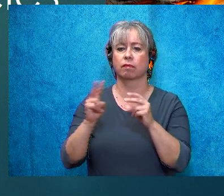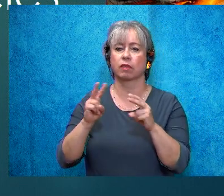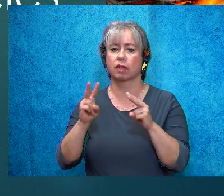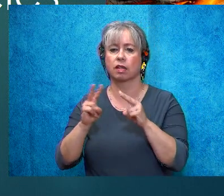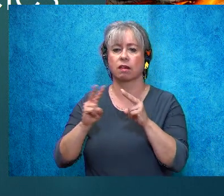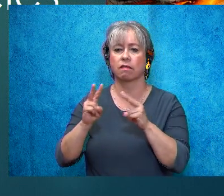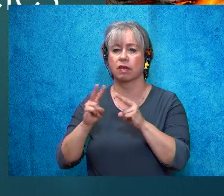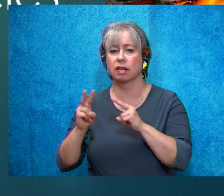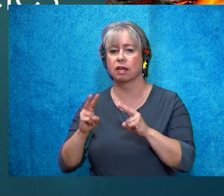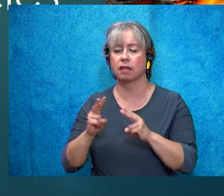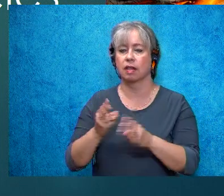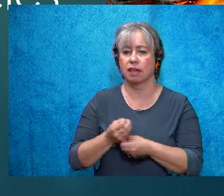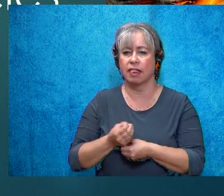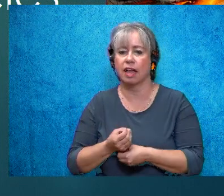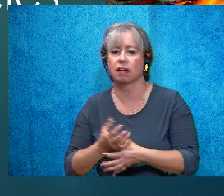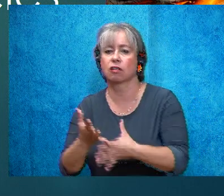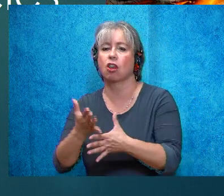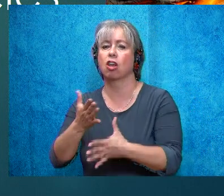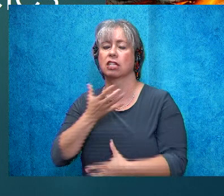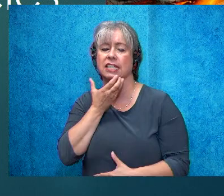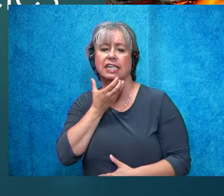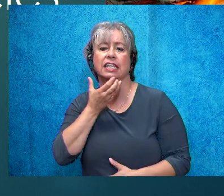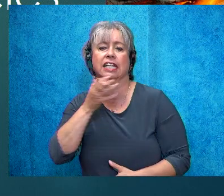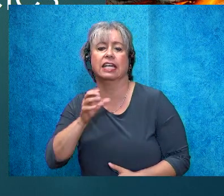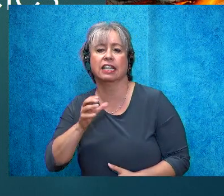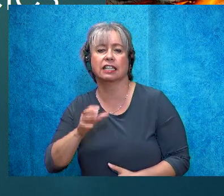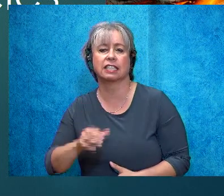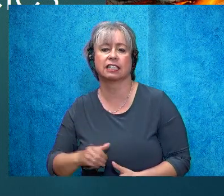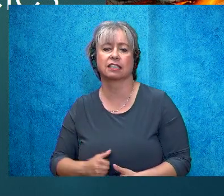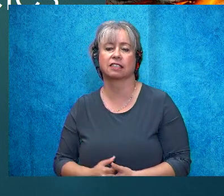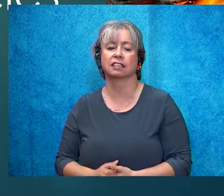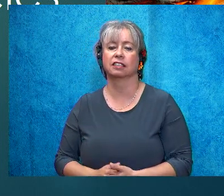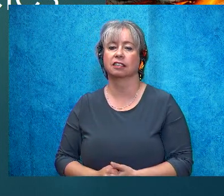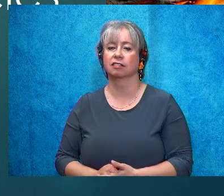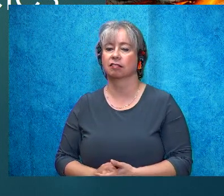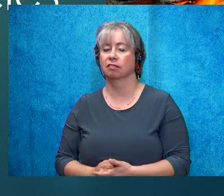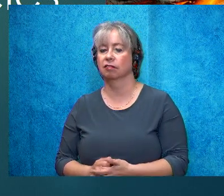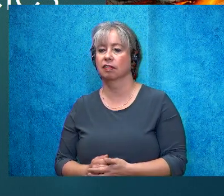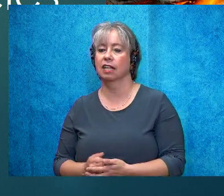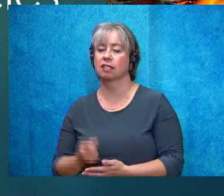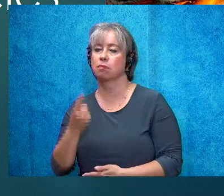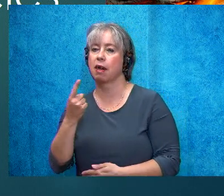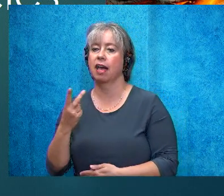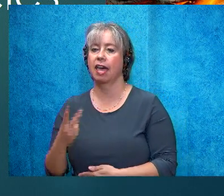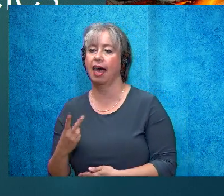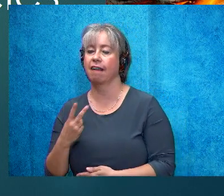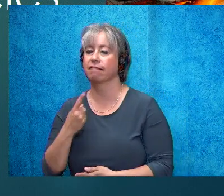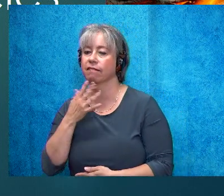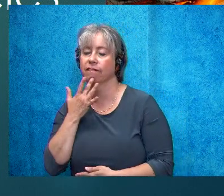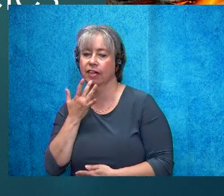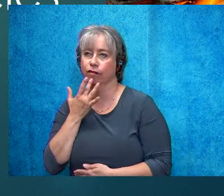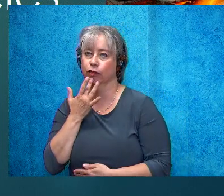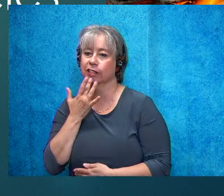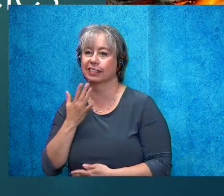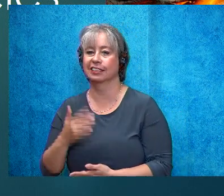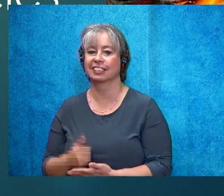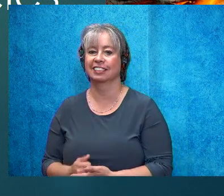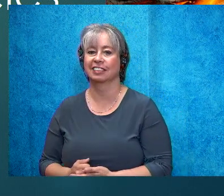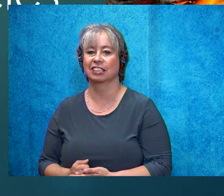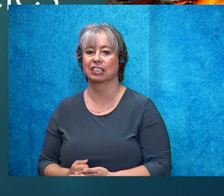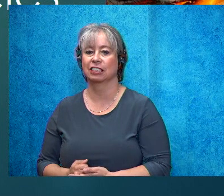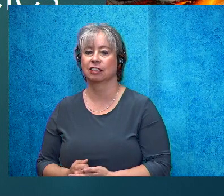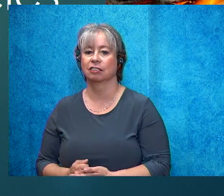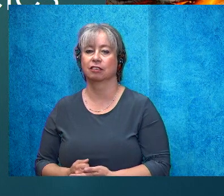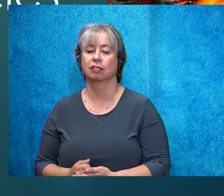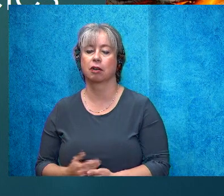transfer heat. And I think that's probably halfway on my list of favorites because thermal energy, my favorite form